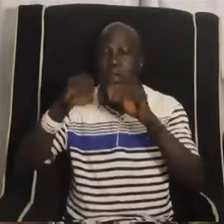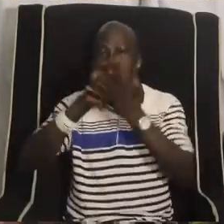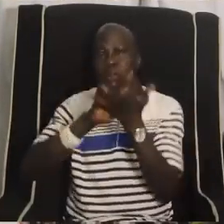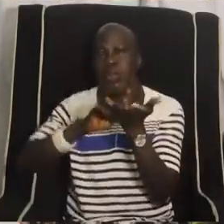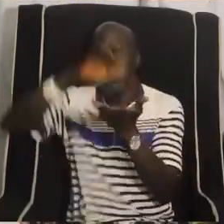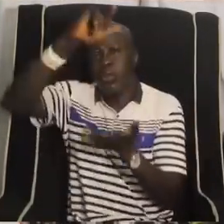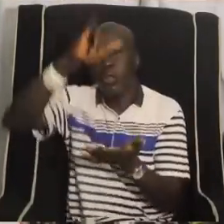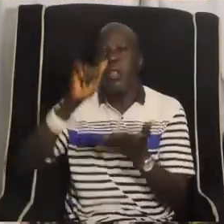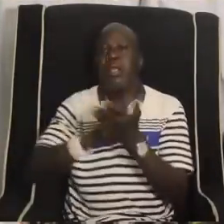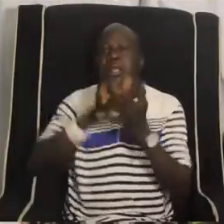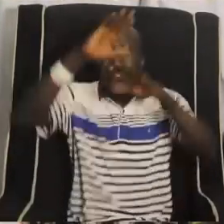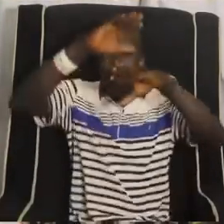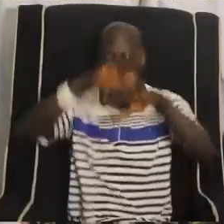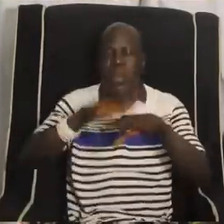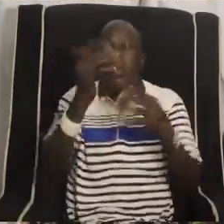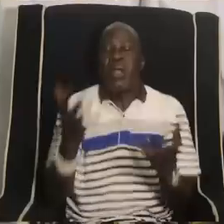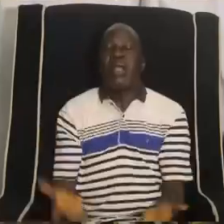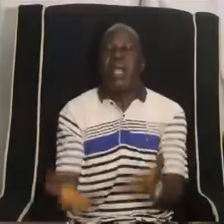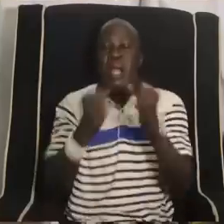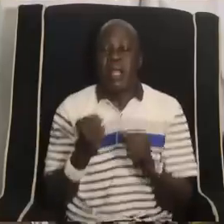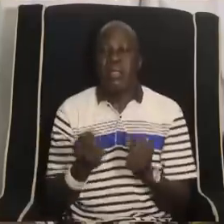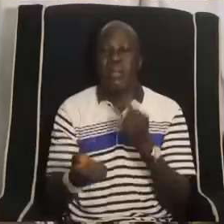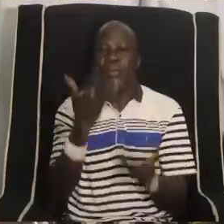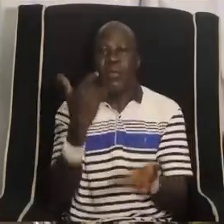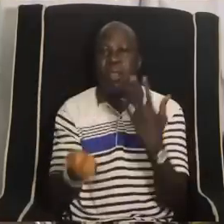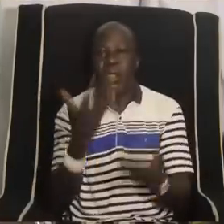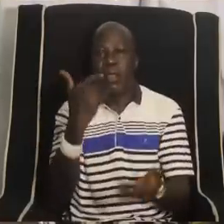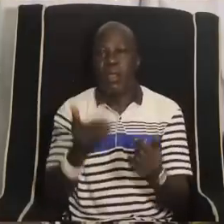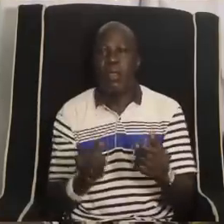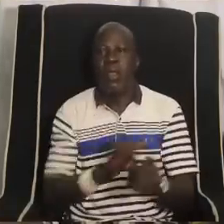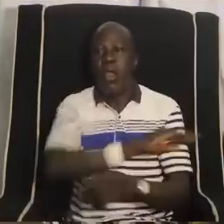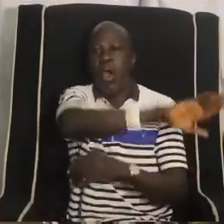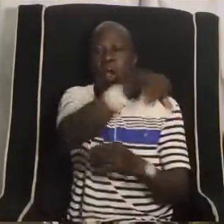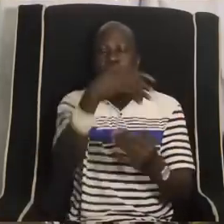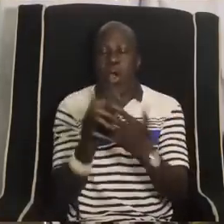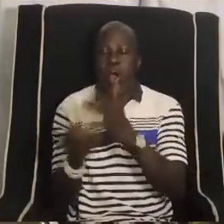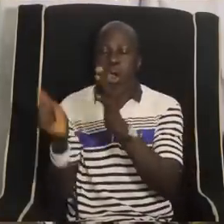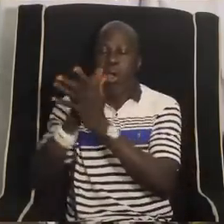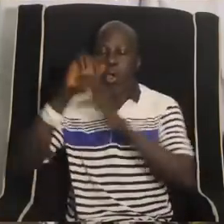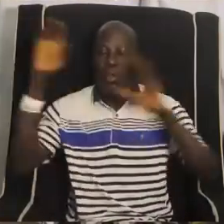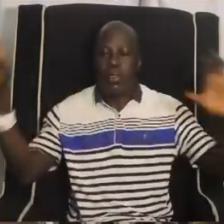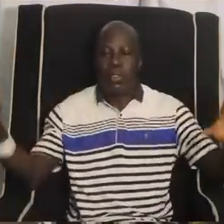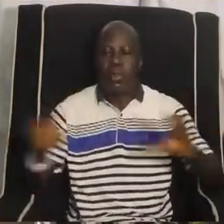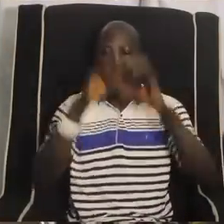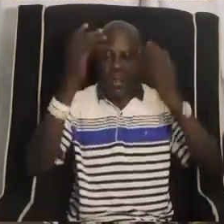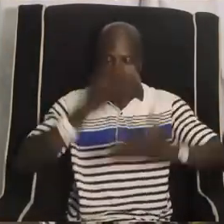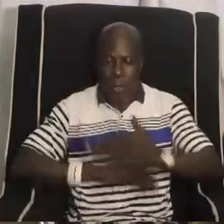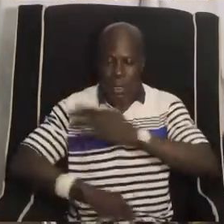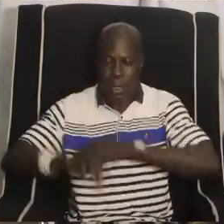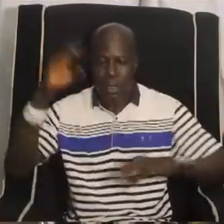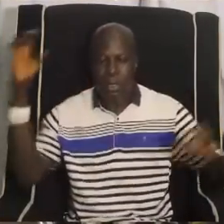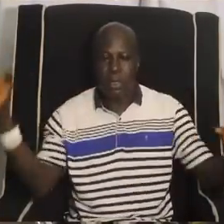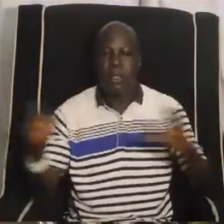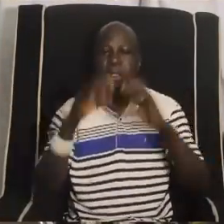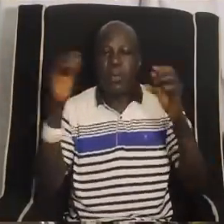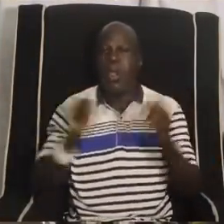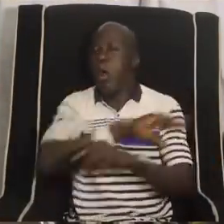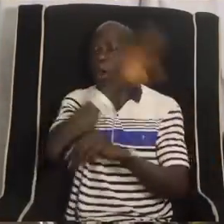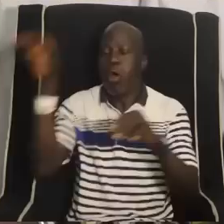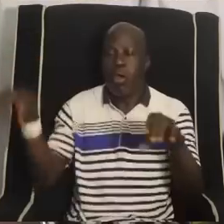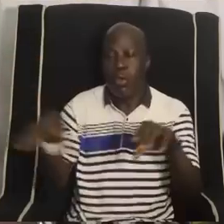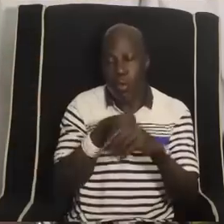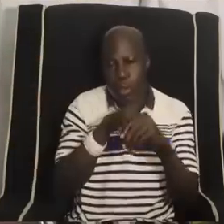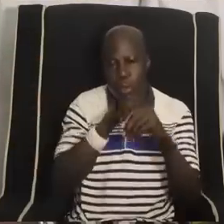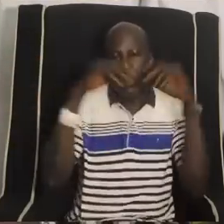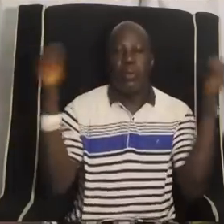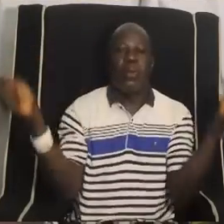glory. Agbara yẹn gbiná. God's forces will catch fire. Gbogbo ẹ̀yọ lọ́jọ́ bí òní. All to the brothers celebrants. Only wedding